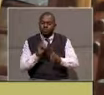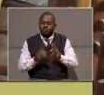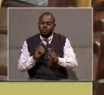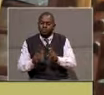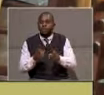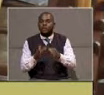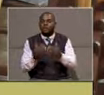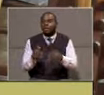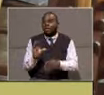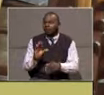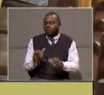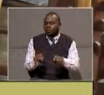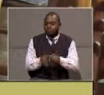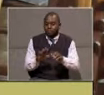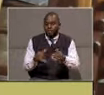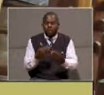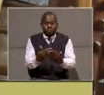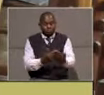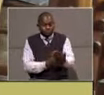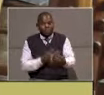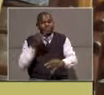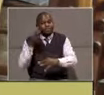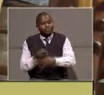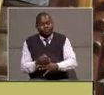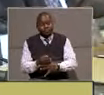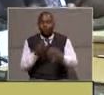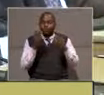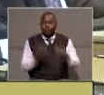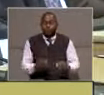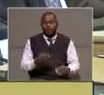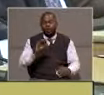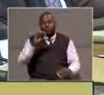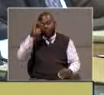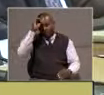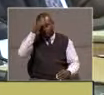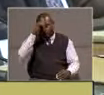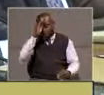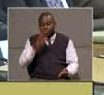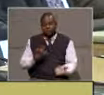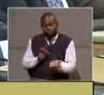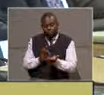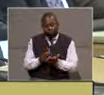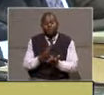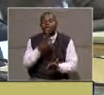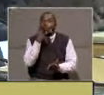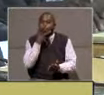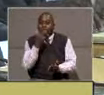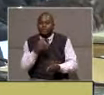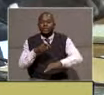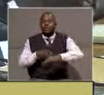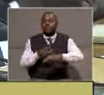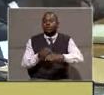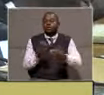The committee is also investigating reports of false acquisition of properties of Asians who were expelled during Idi Amin's regime.